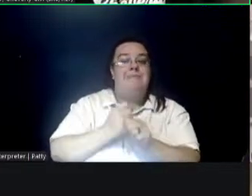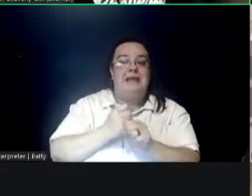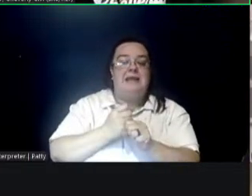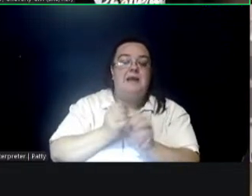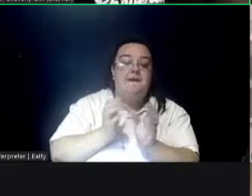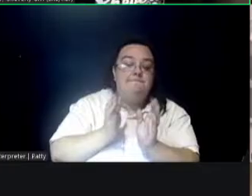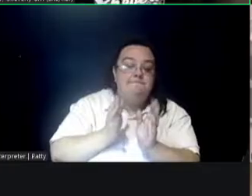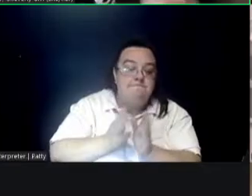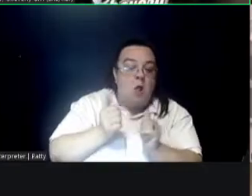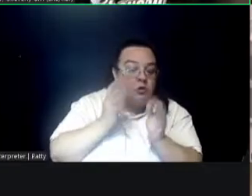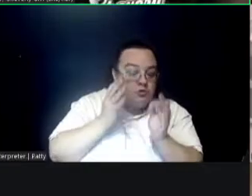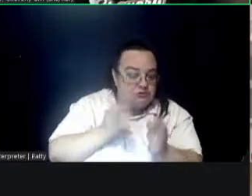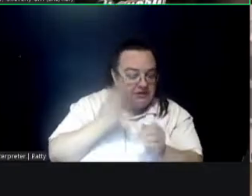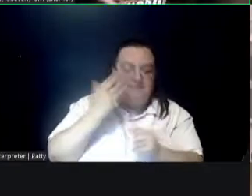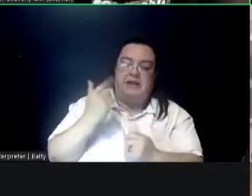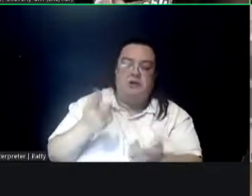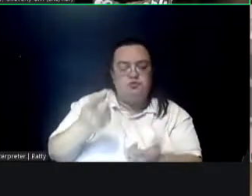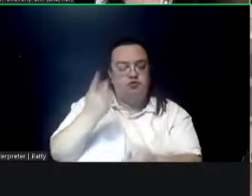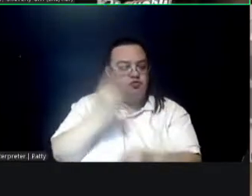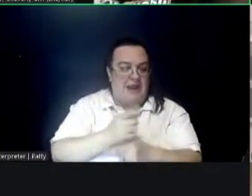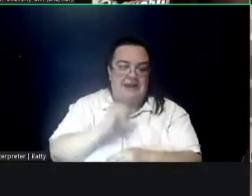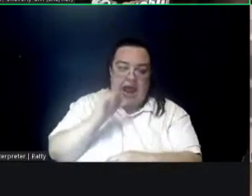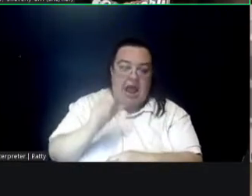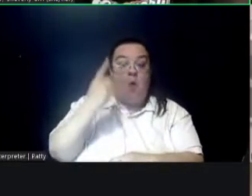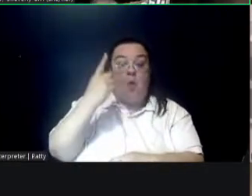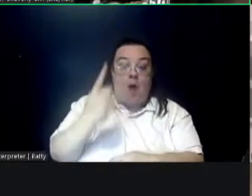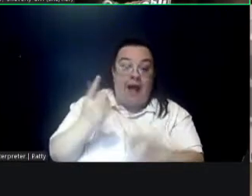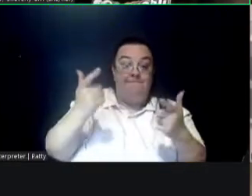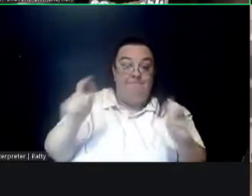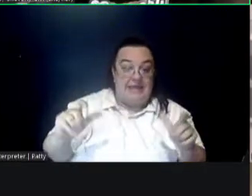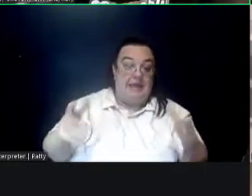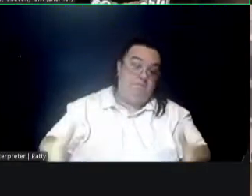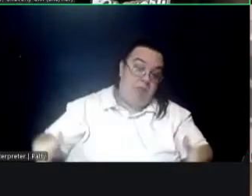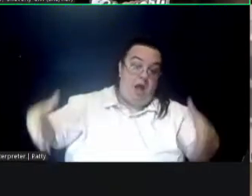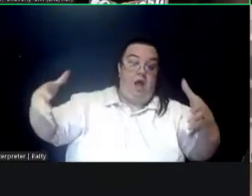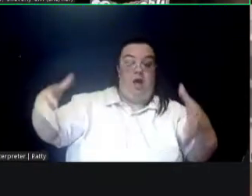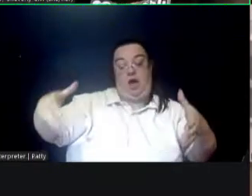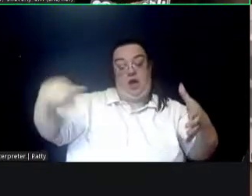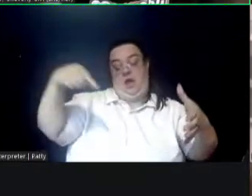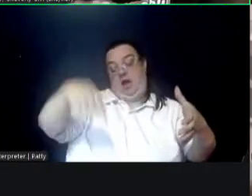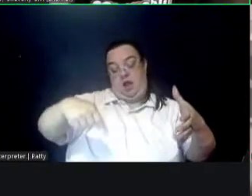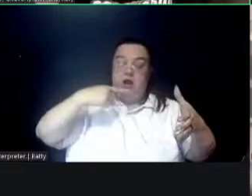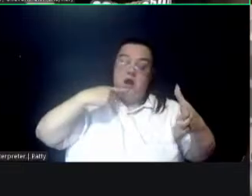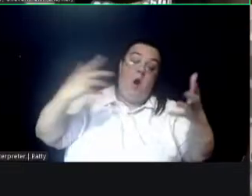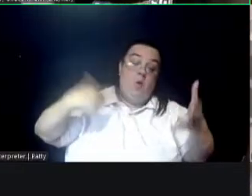isn't one big pot where we can say, well, we decided to spend this